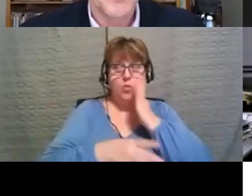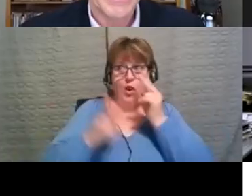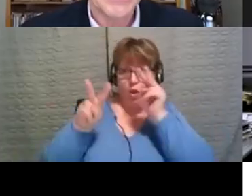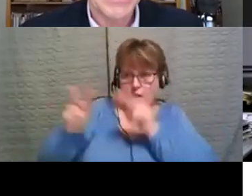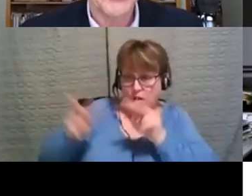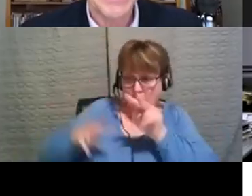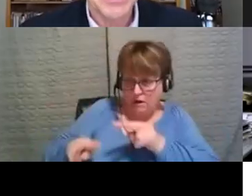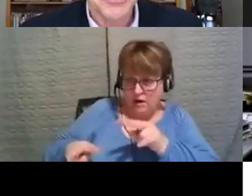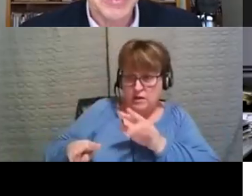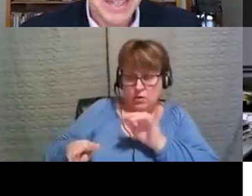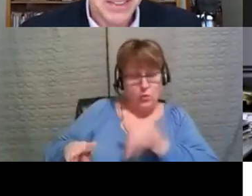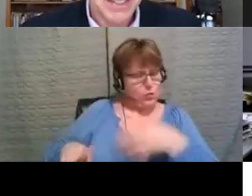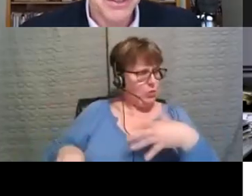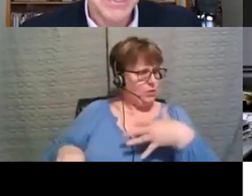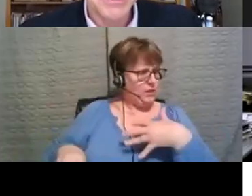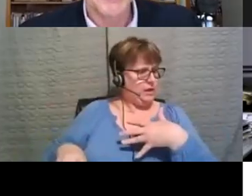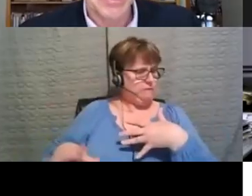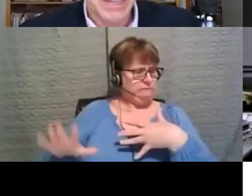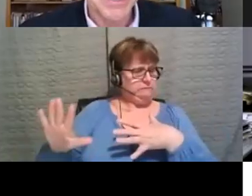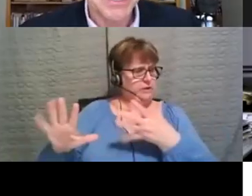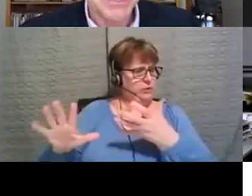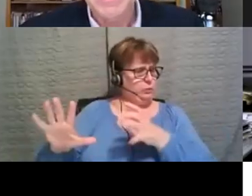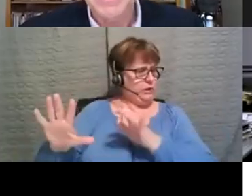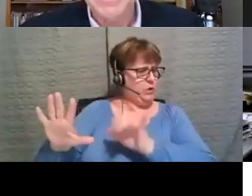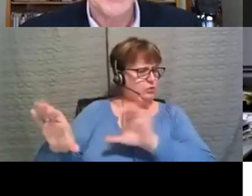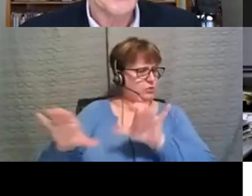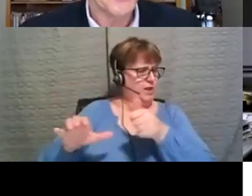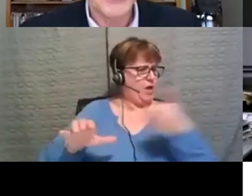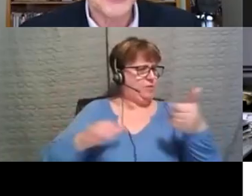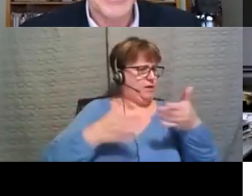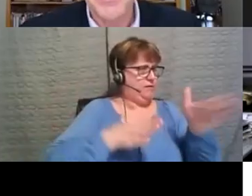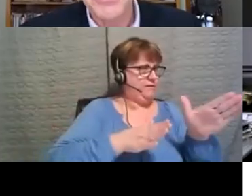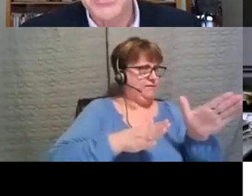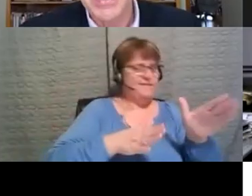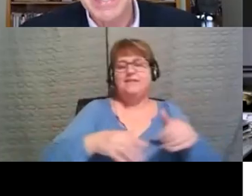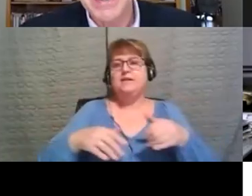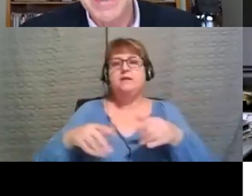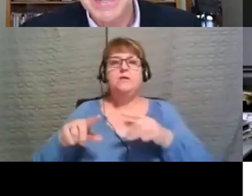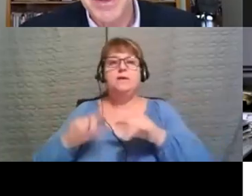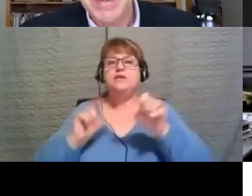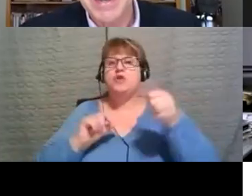oh my gosh, that's too intense for me. I think I'll go into something else, you know. But then there will also be others like